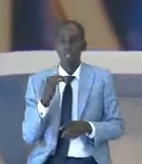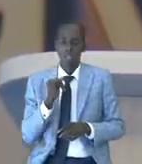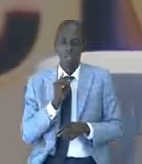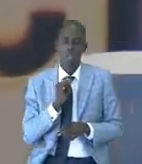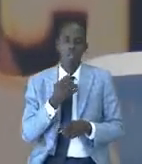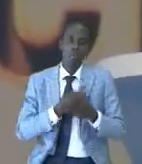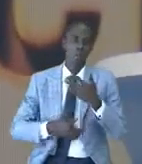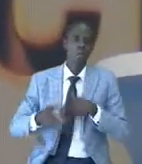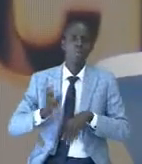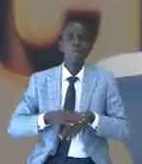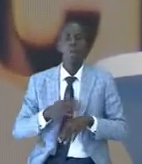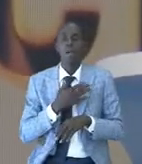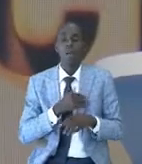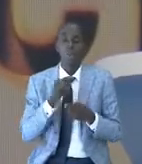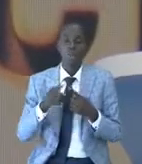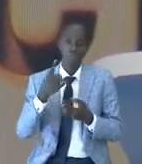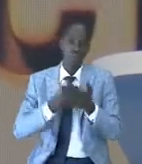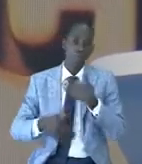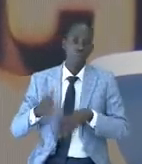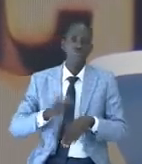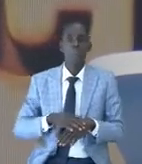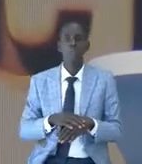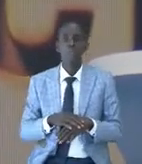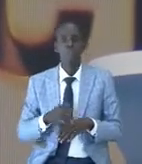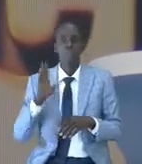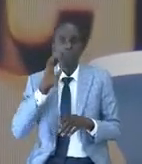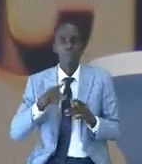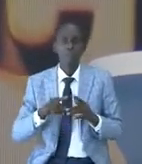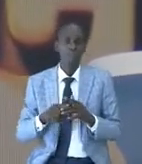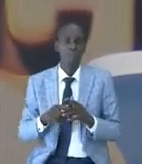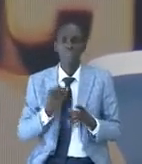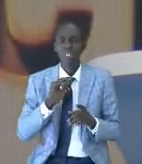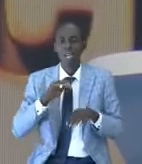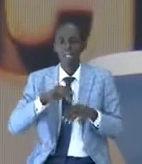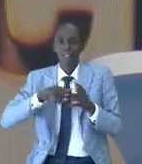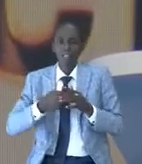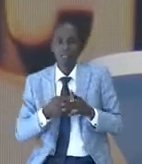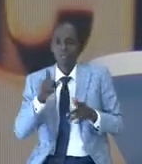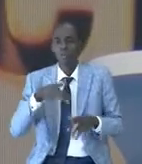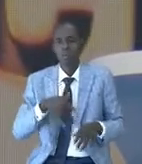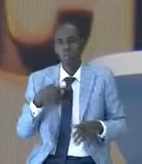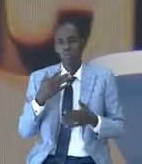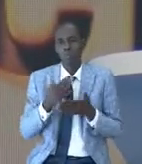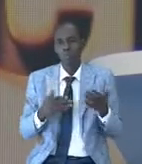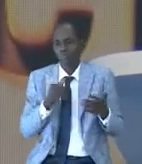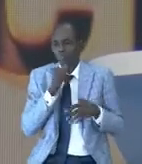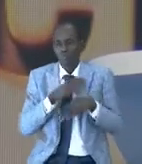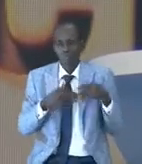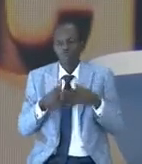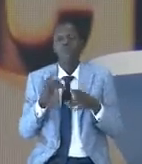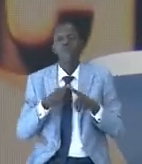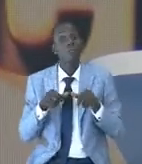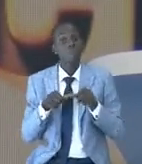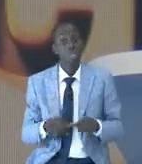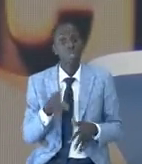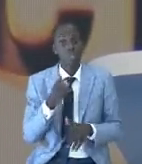back. And then when you come back, you'll first start reading. It's like you'll feel some discomfort. Stay there and